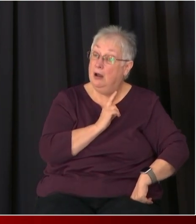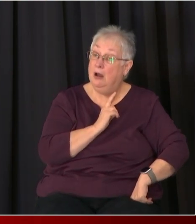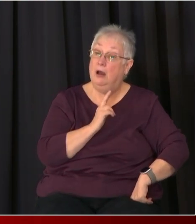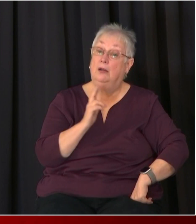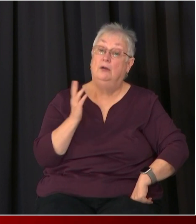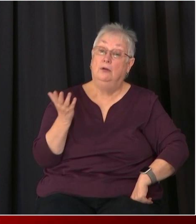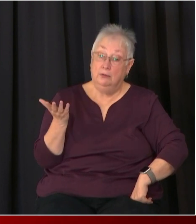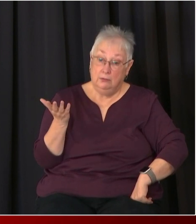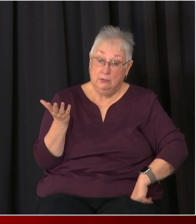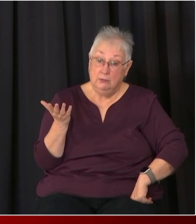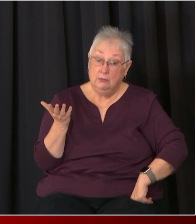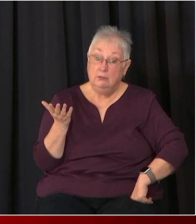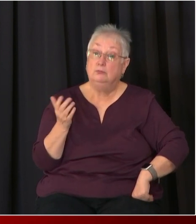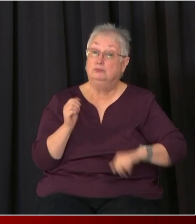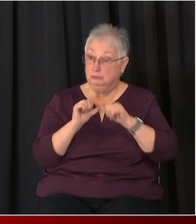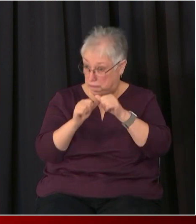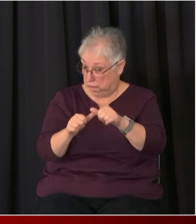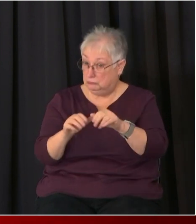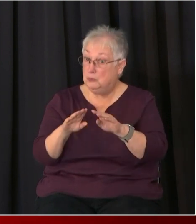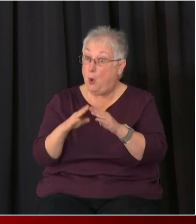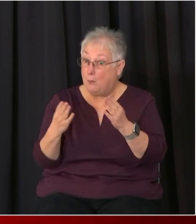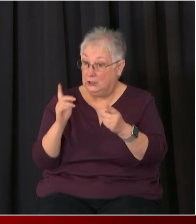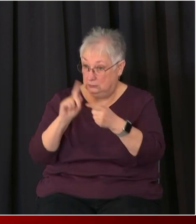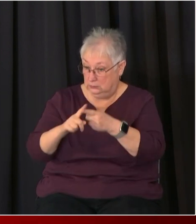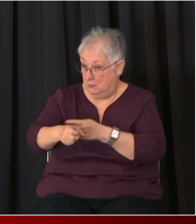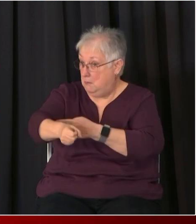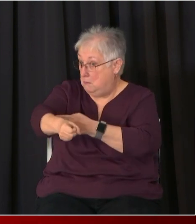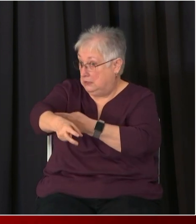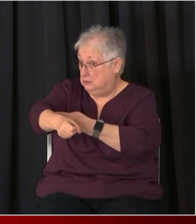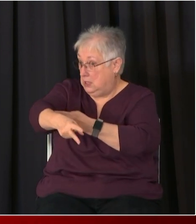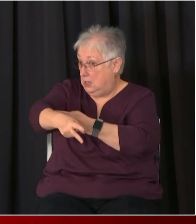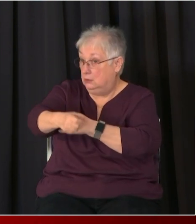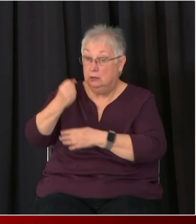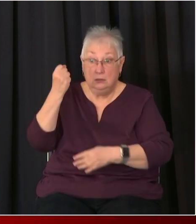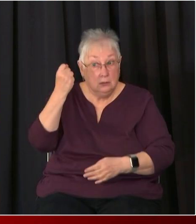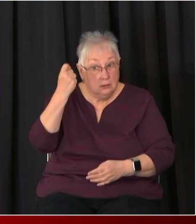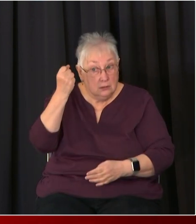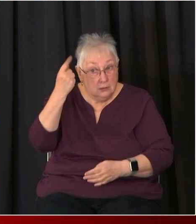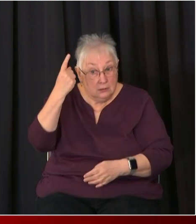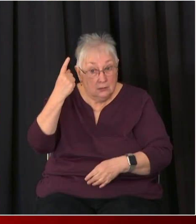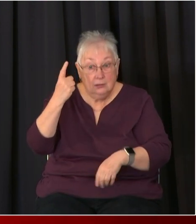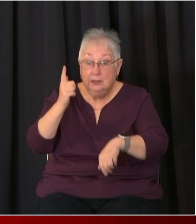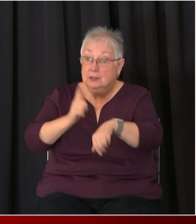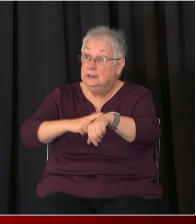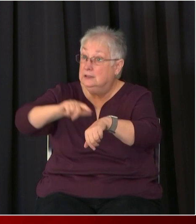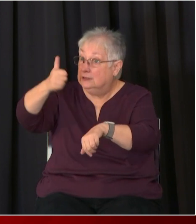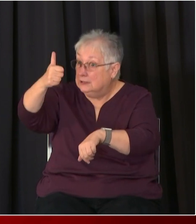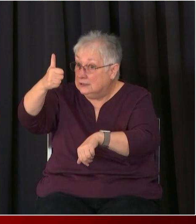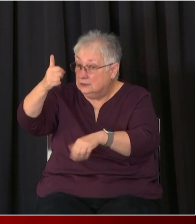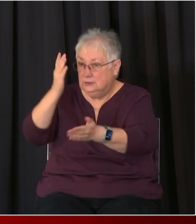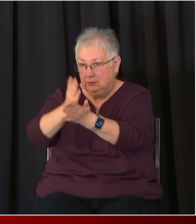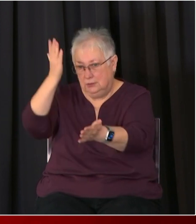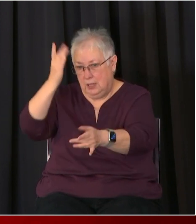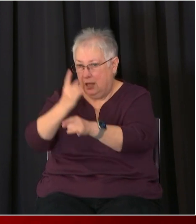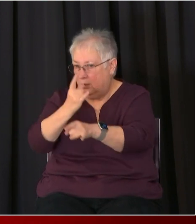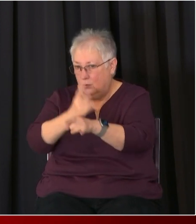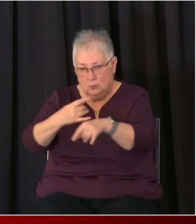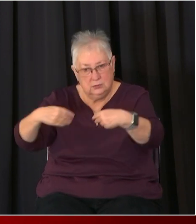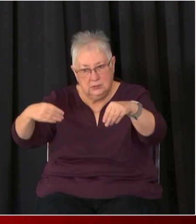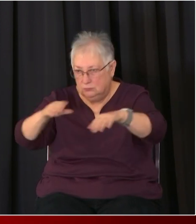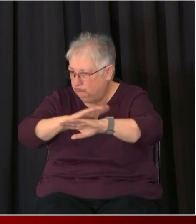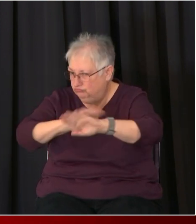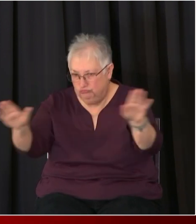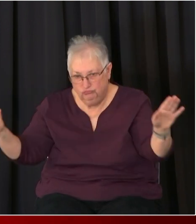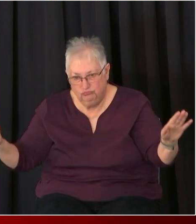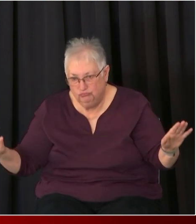continue to open until midnight, but they must suspend alcohol sales, service, and consumption